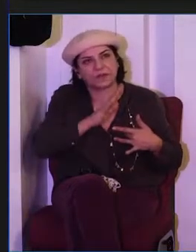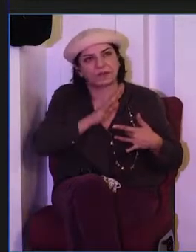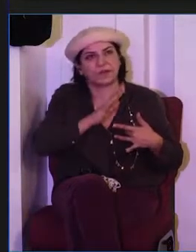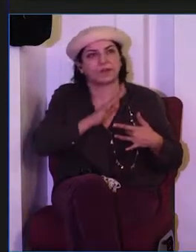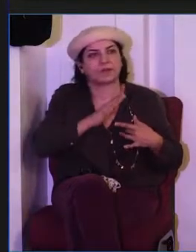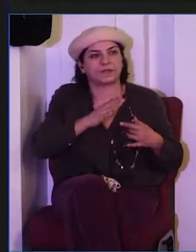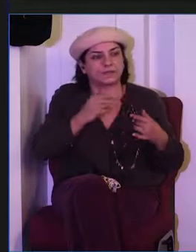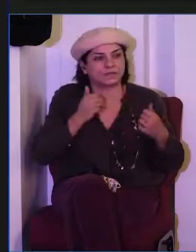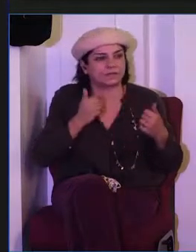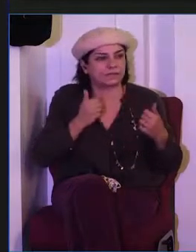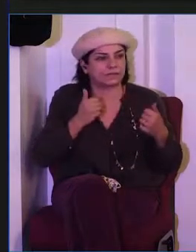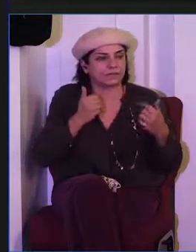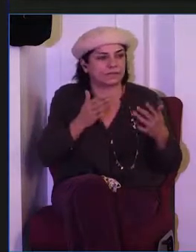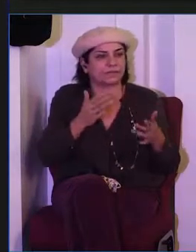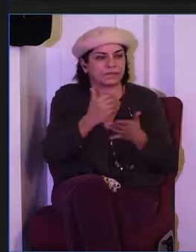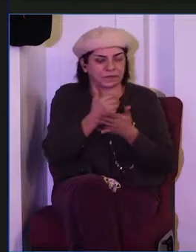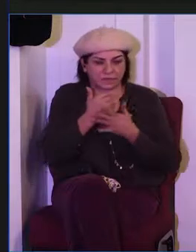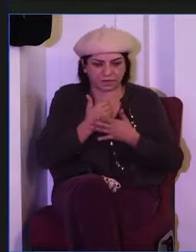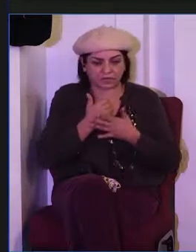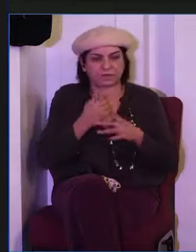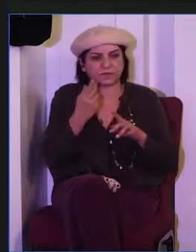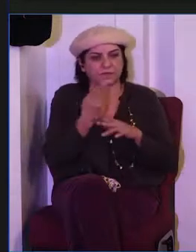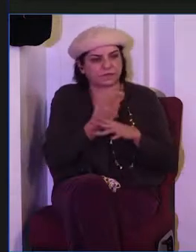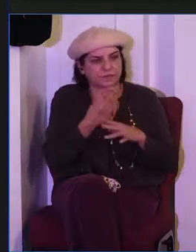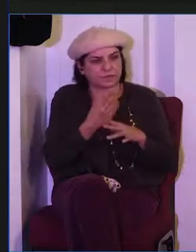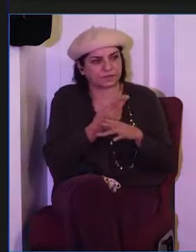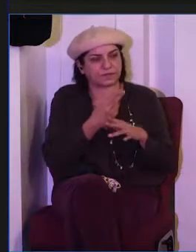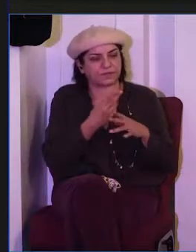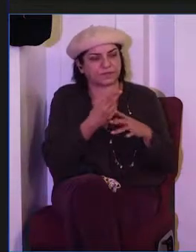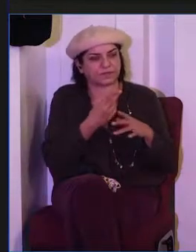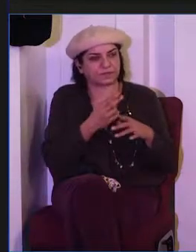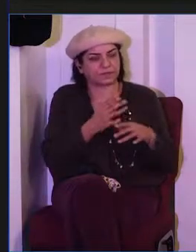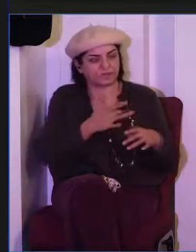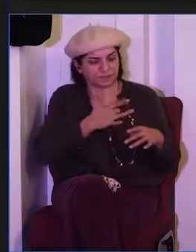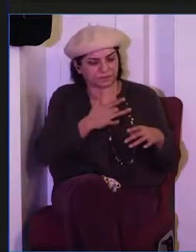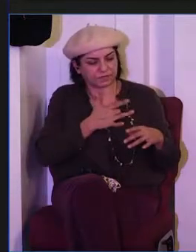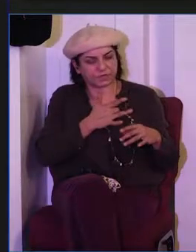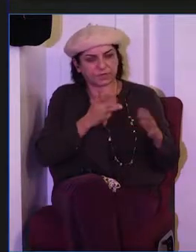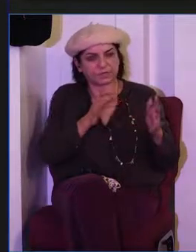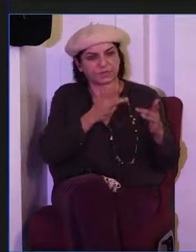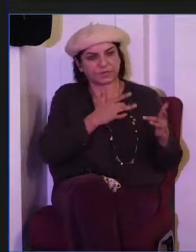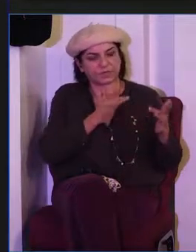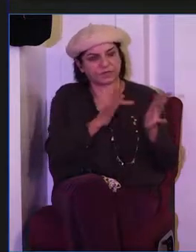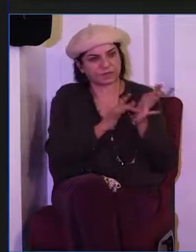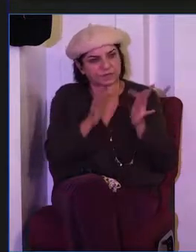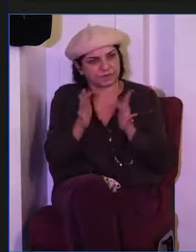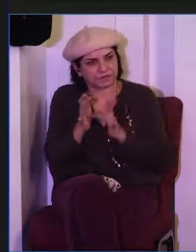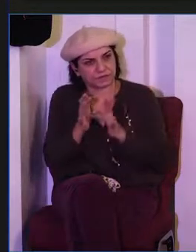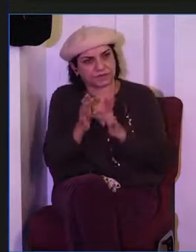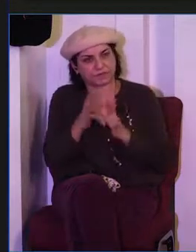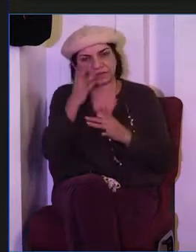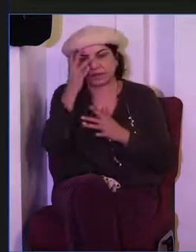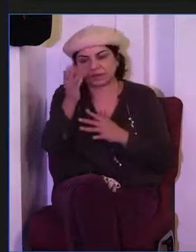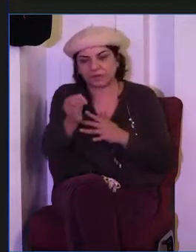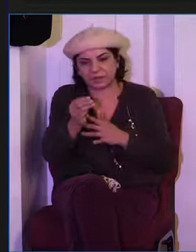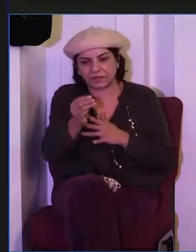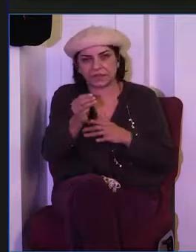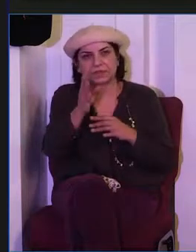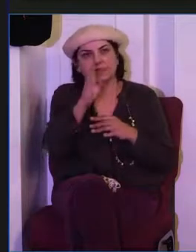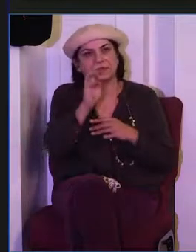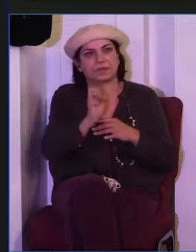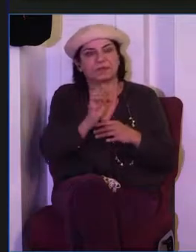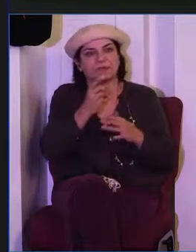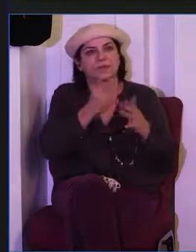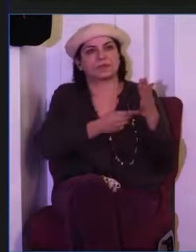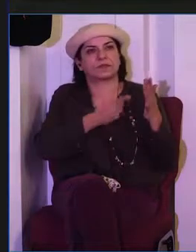see. So I ask you to use each one of these in the many ways that you want to use us. And thank you, God.